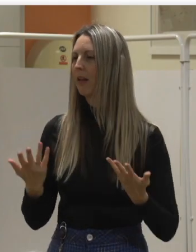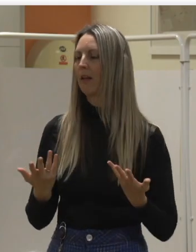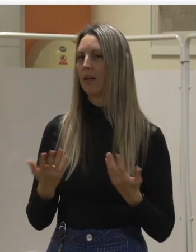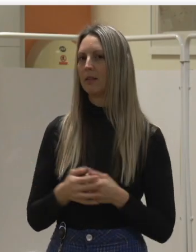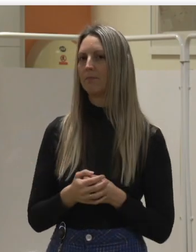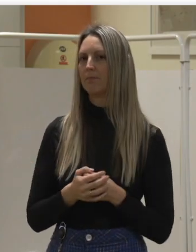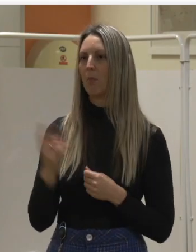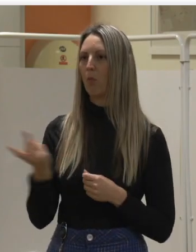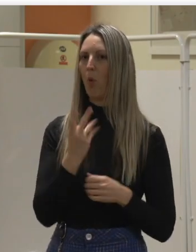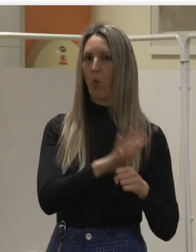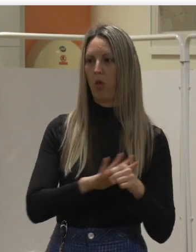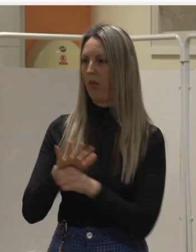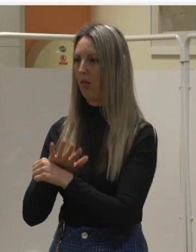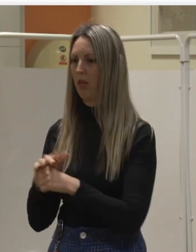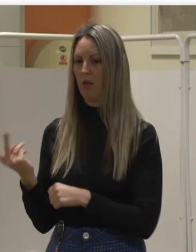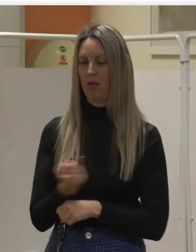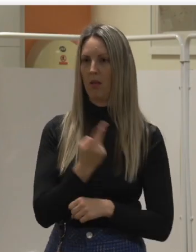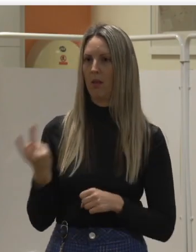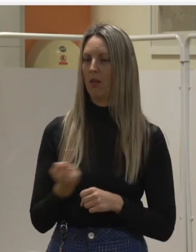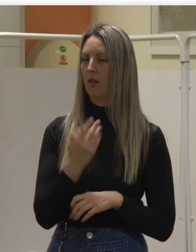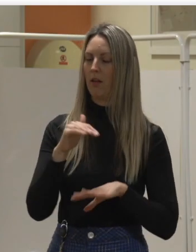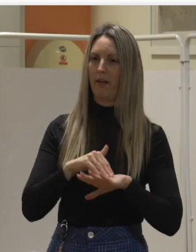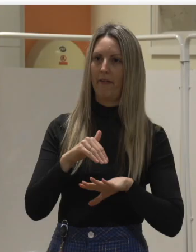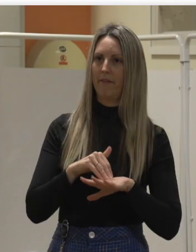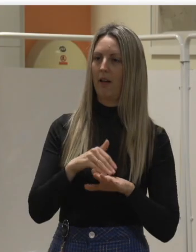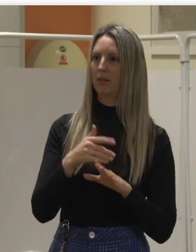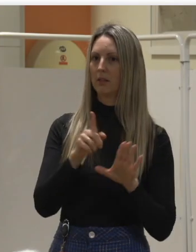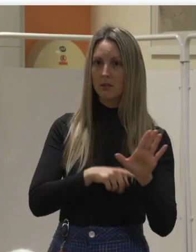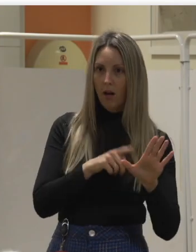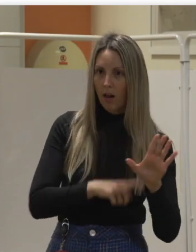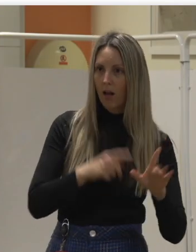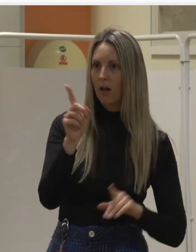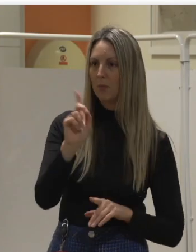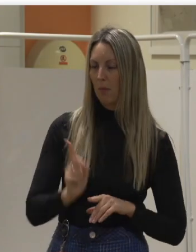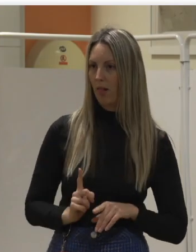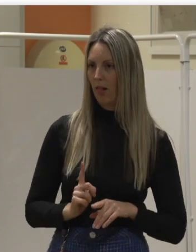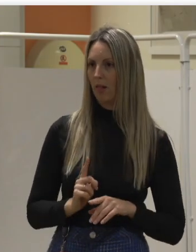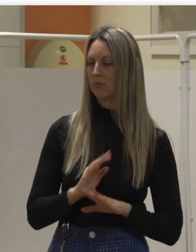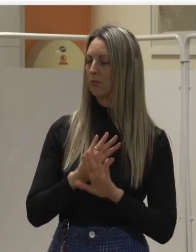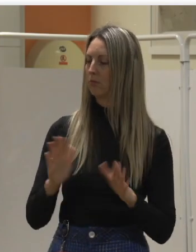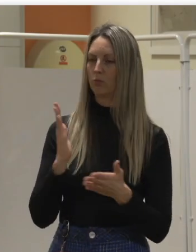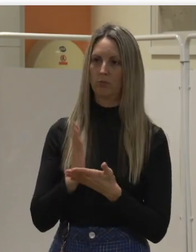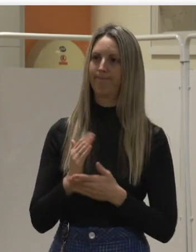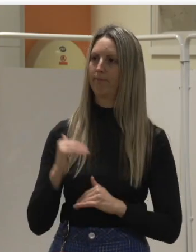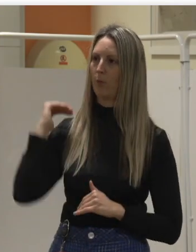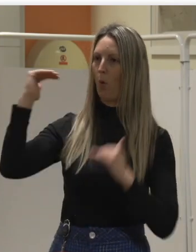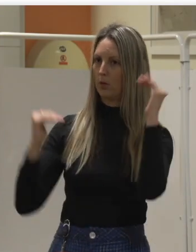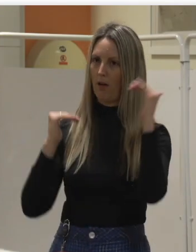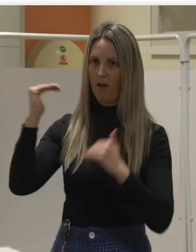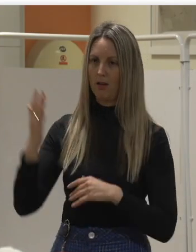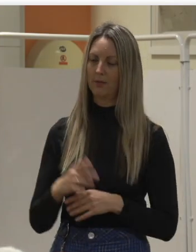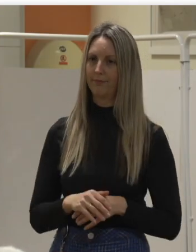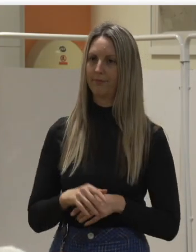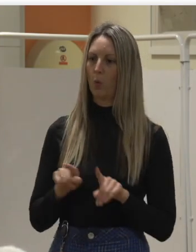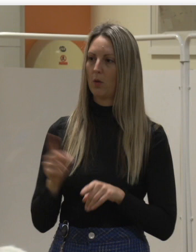conditions can be affecting younger as well as older people, and maybe a long-term